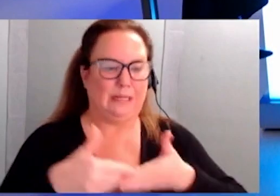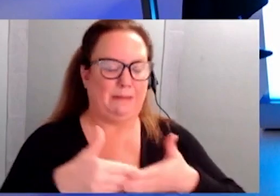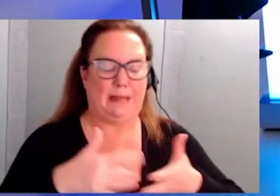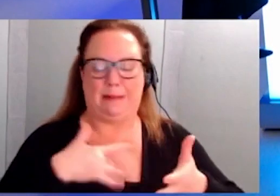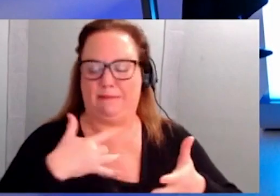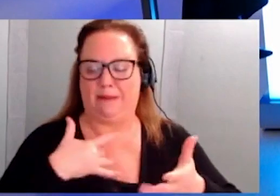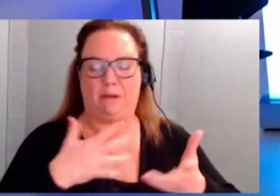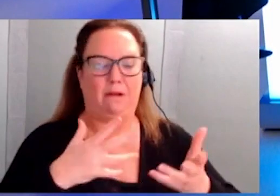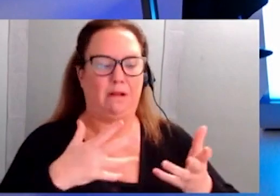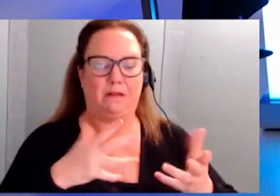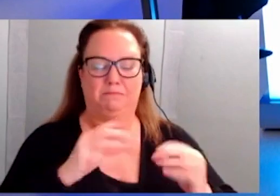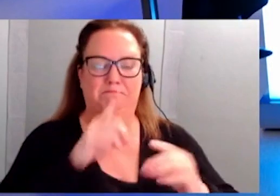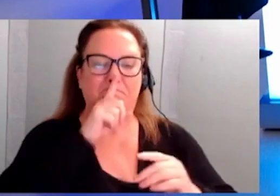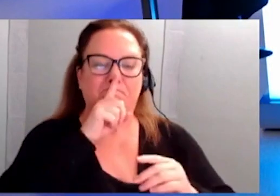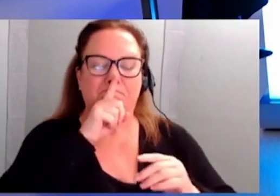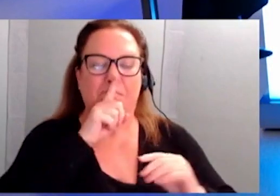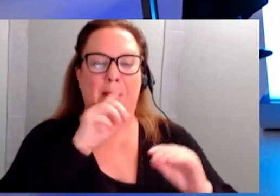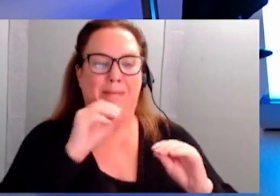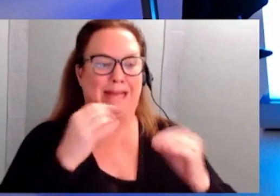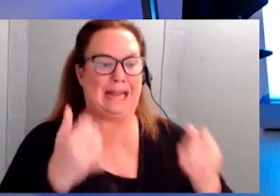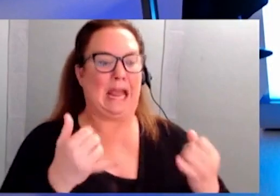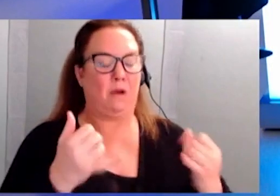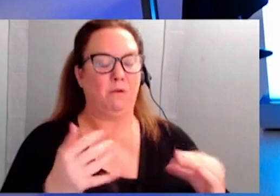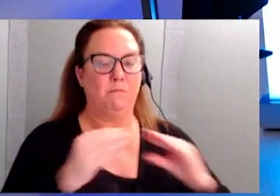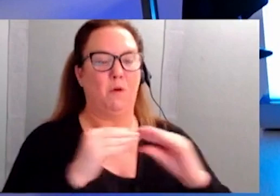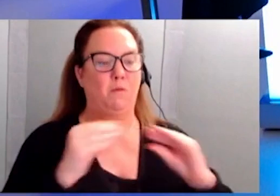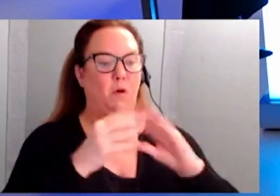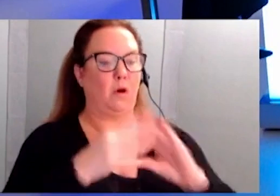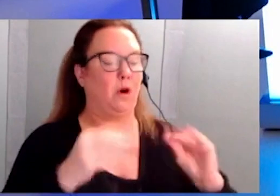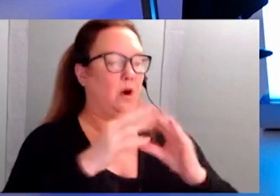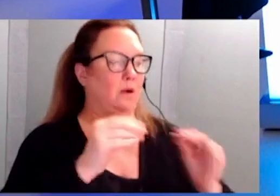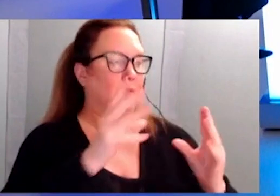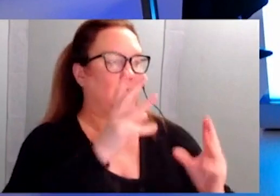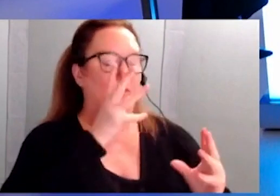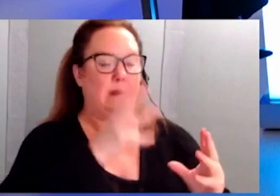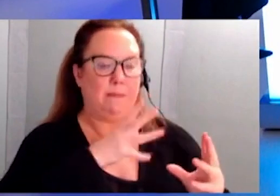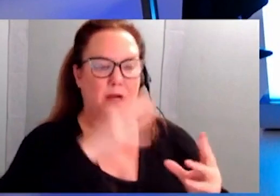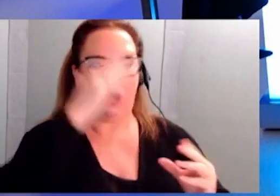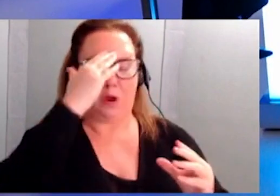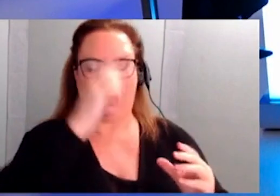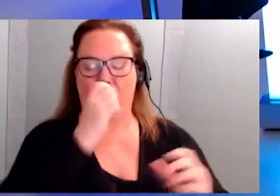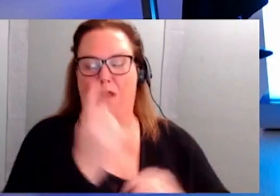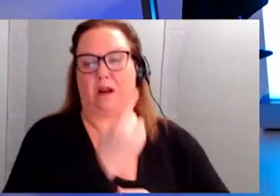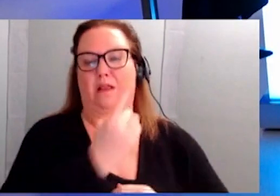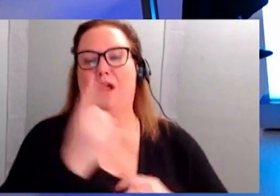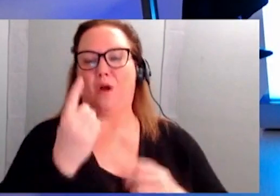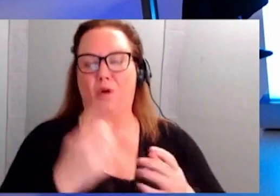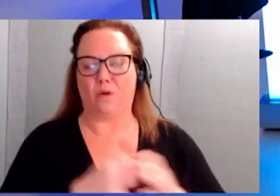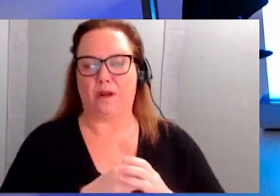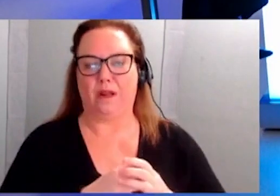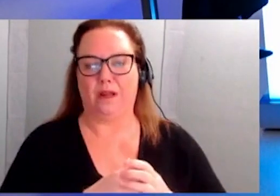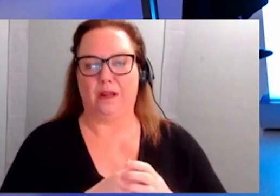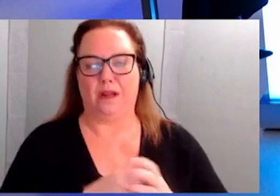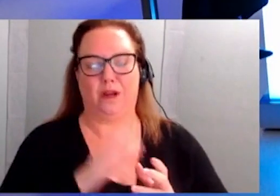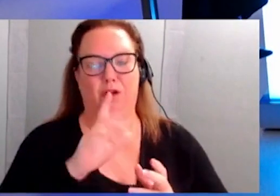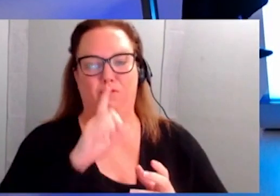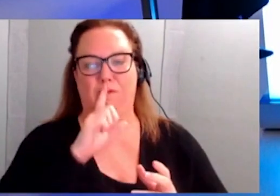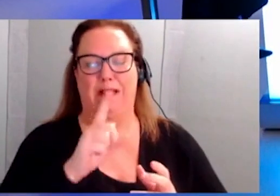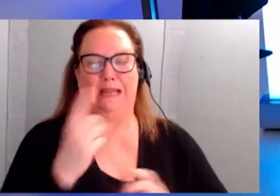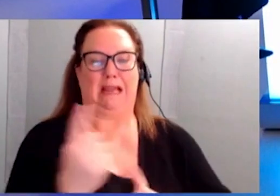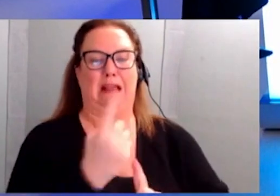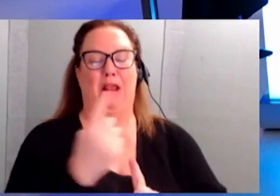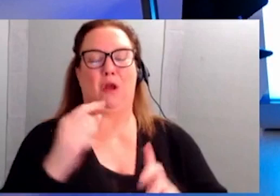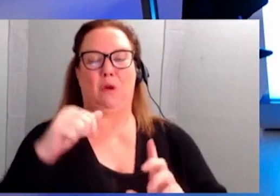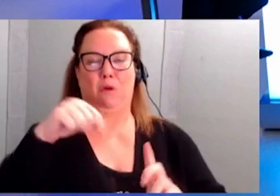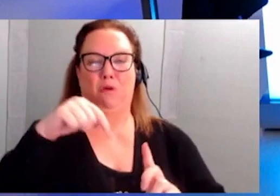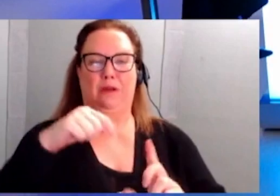And when we hear stories like yours, I think it helps women to know that they're not alone. But I mean, you were in the ultimate alone as far as your